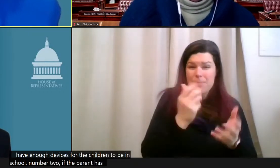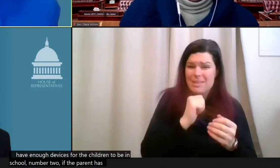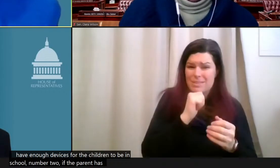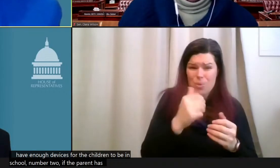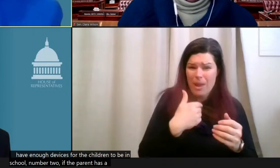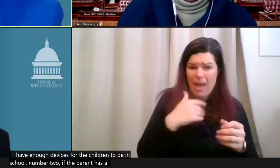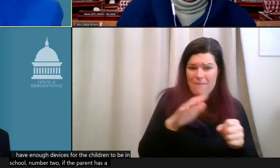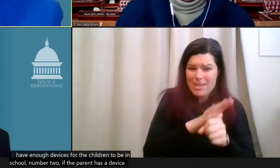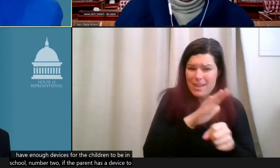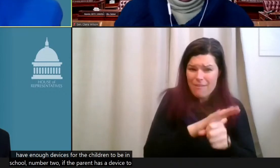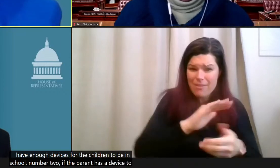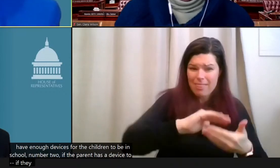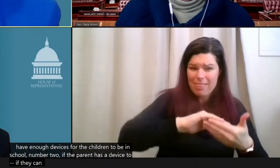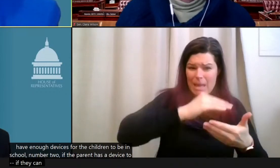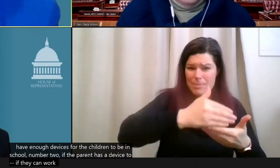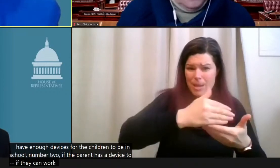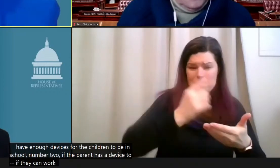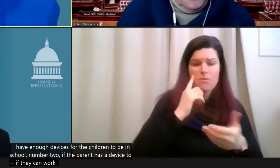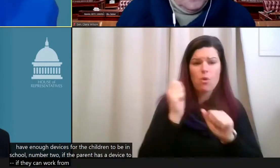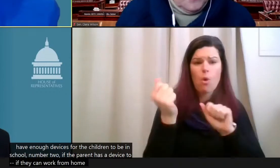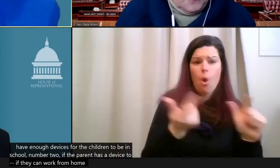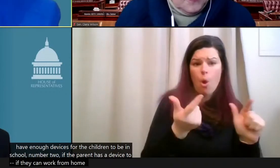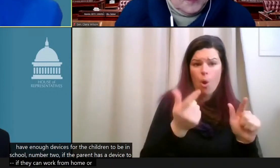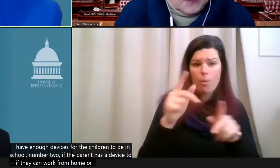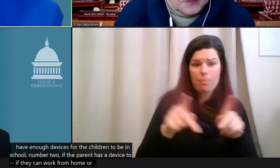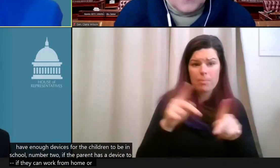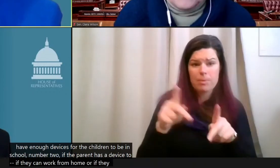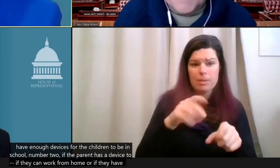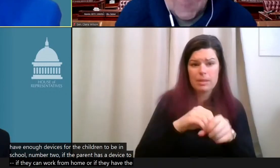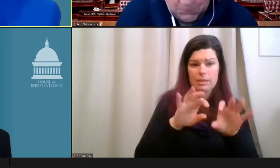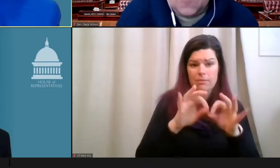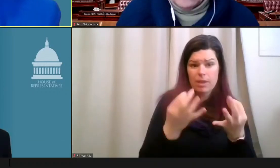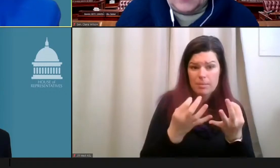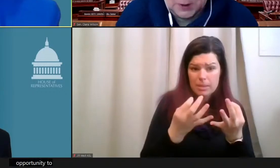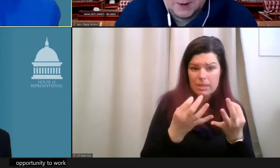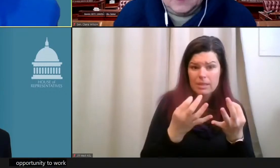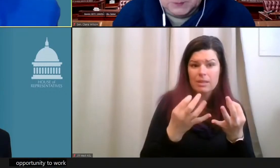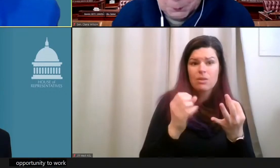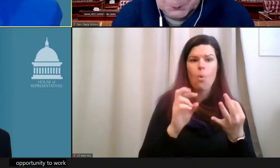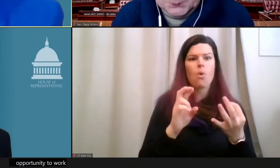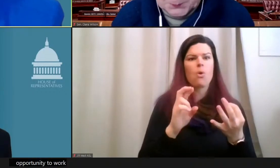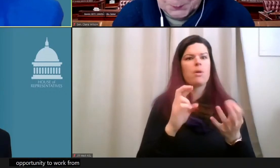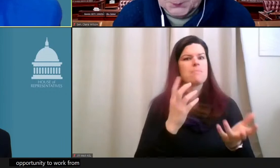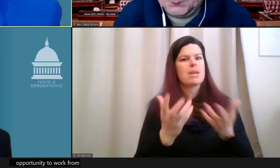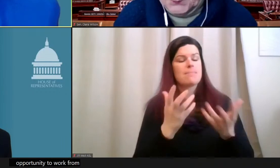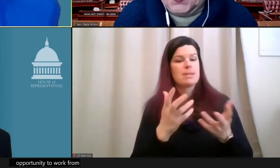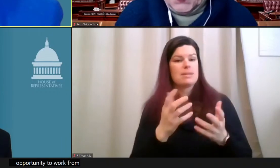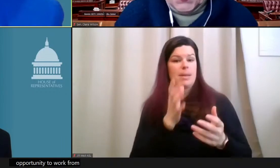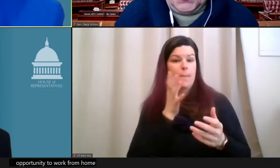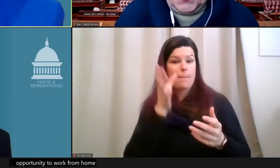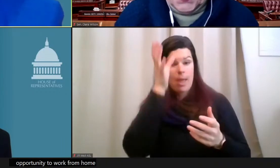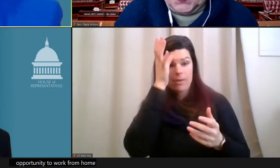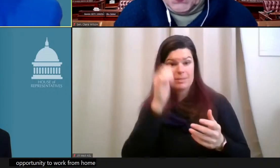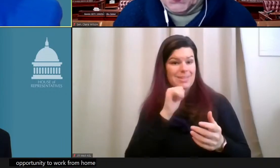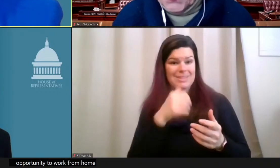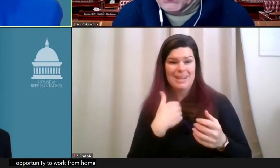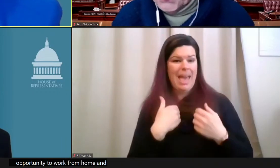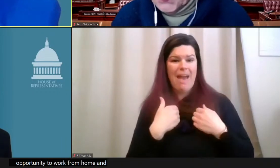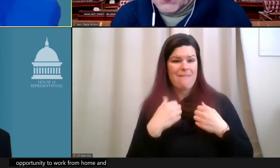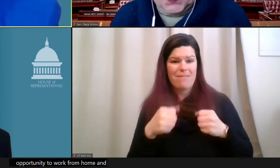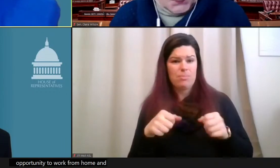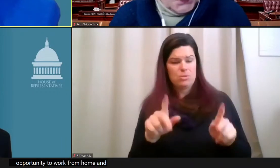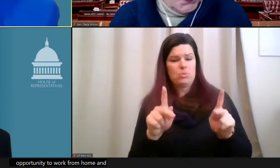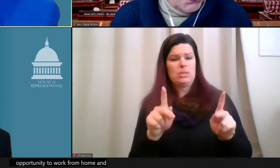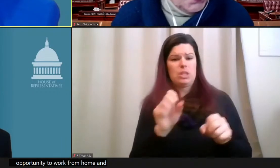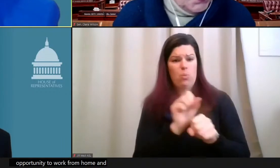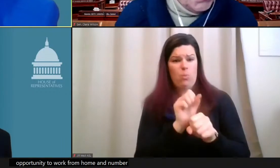if they can work from home or if they have the opportunity to work from home. And number three, can they afford to have the